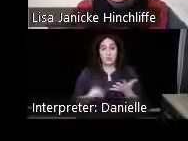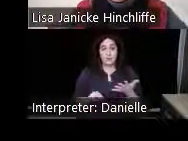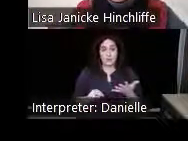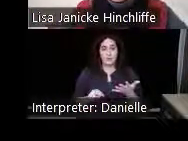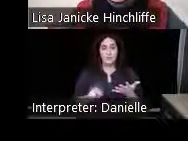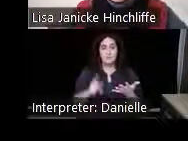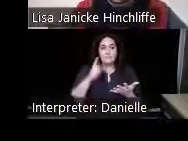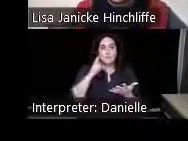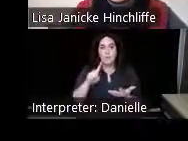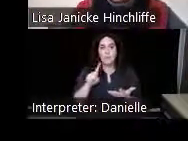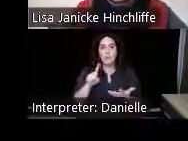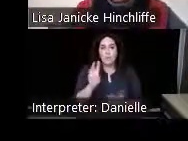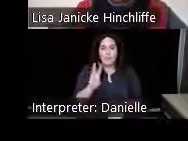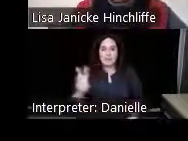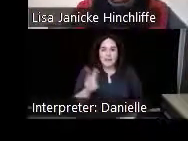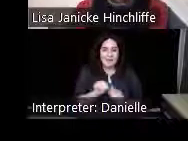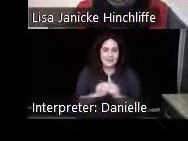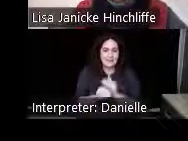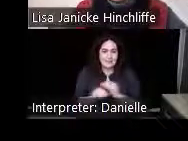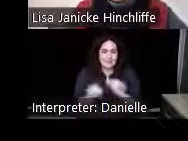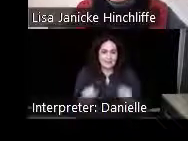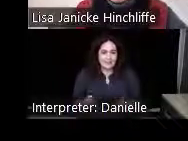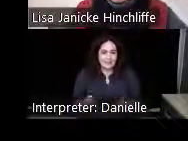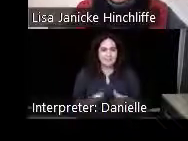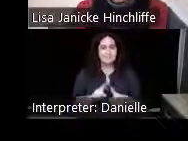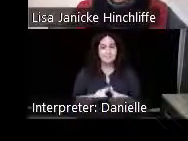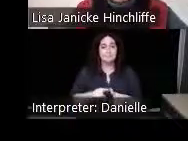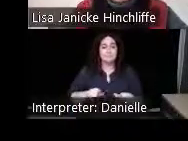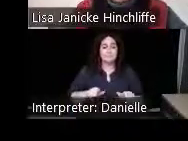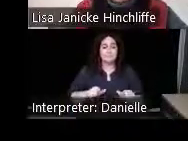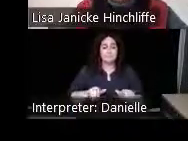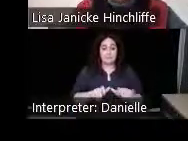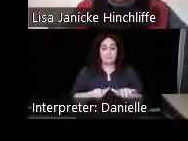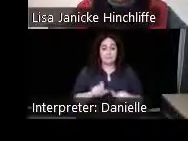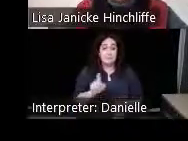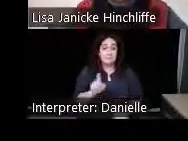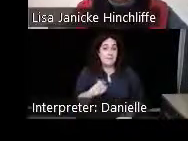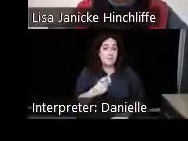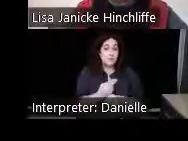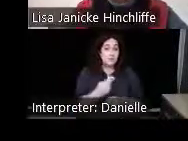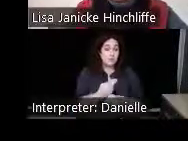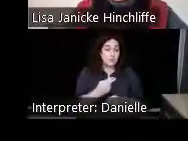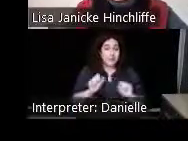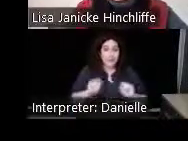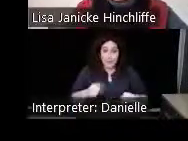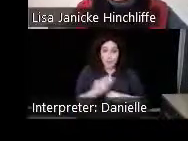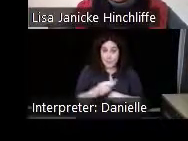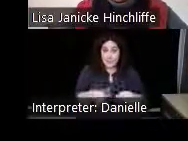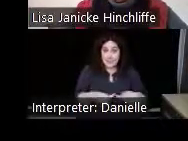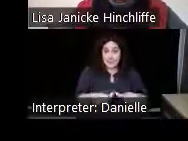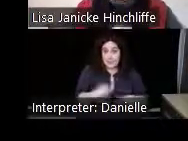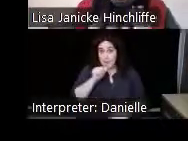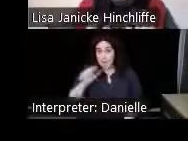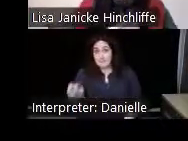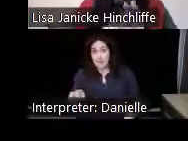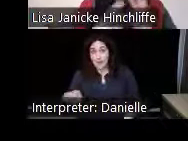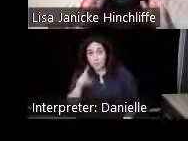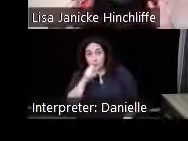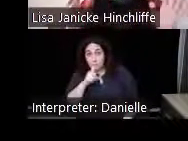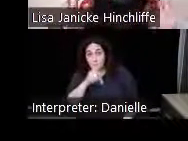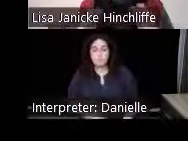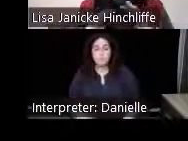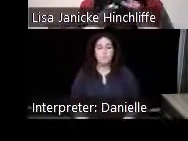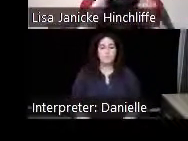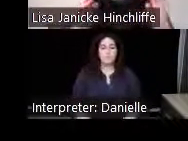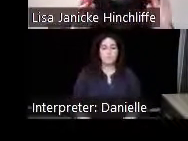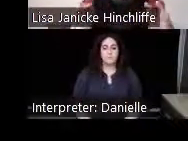navigation, can you navigate the site without a mouse? Document structure and forms. Are all of the